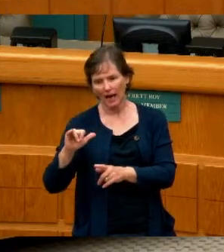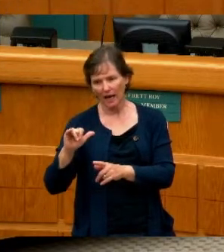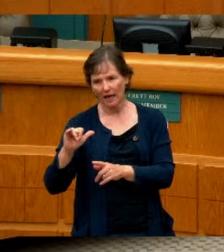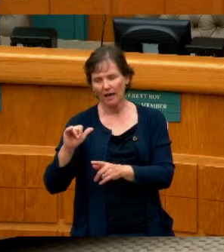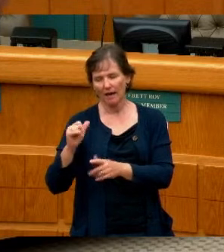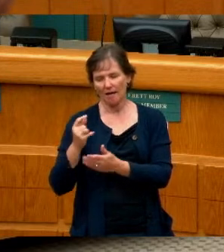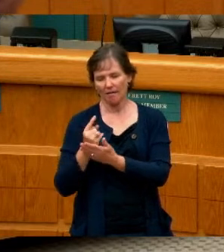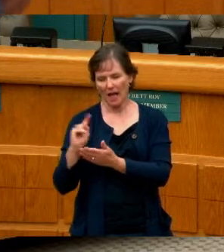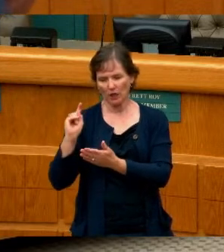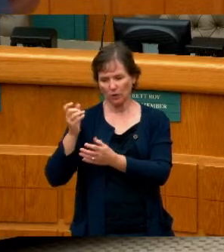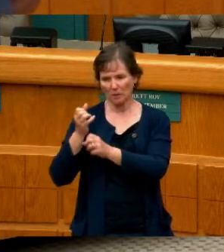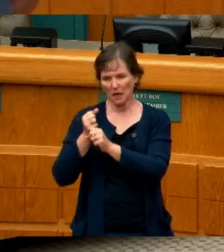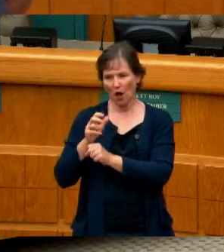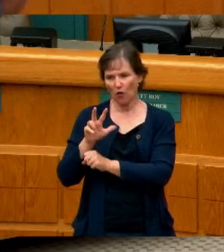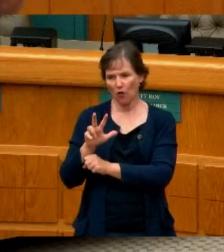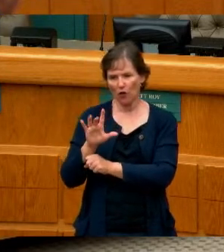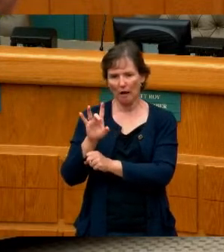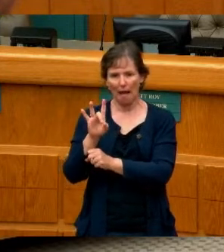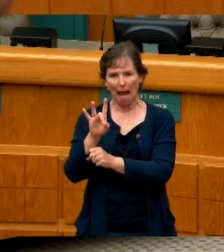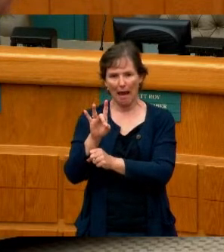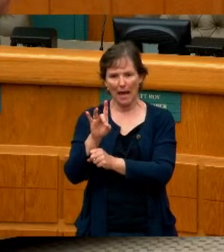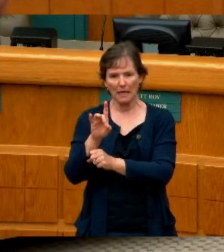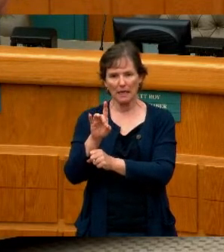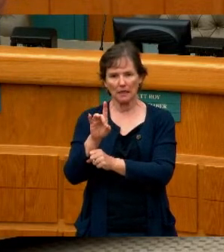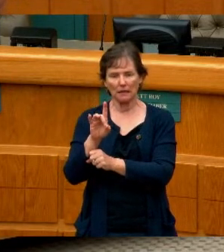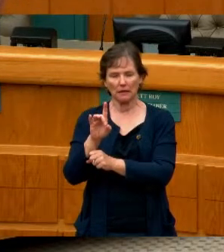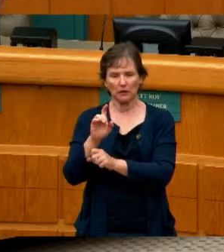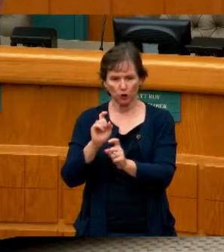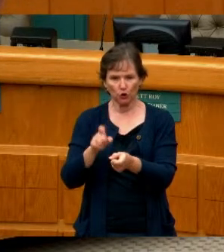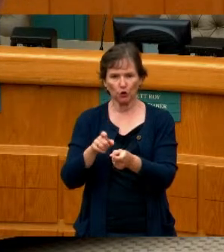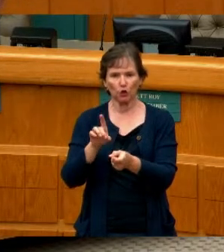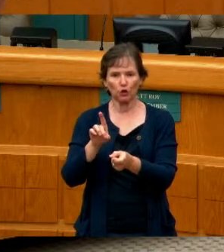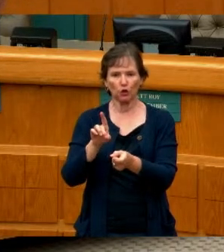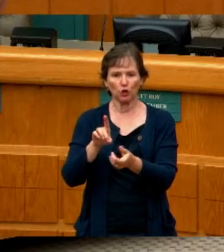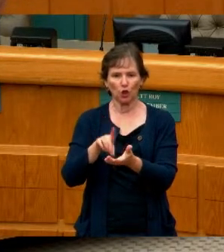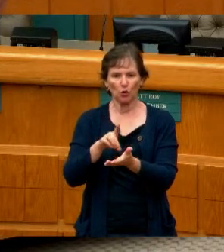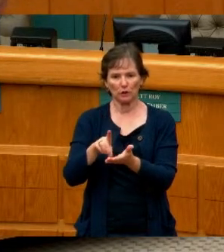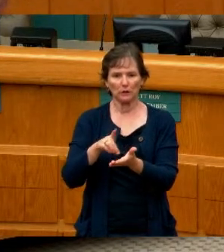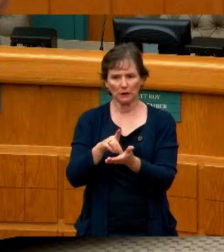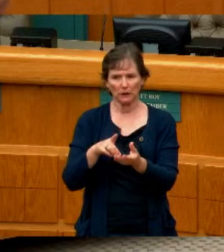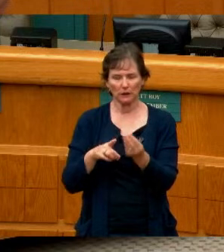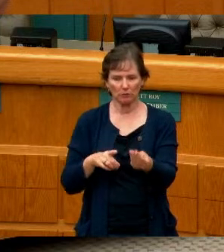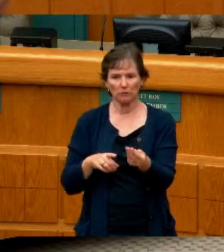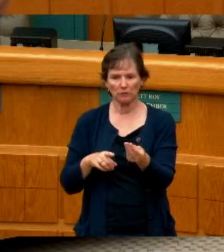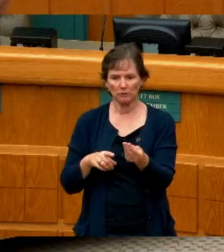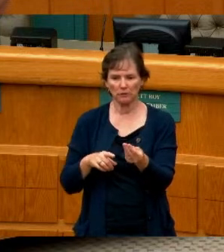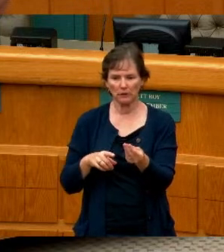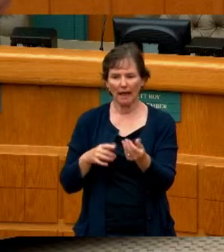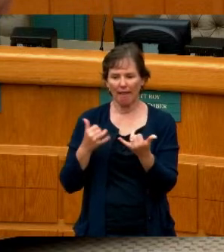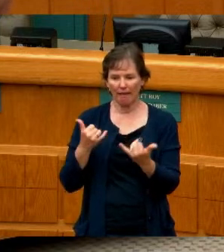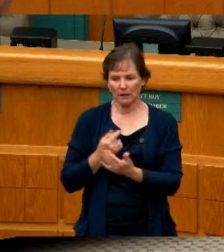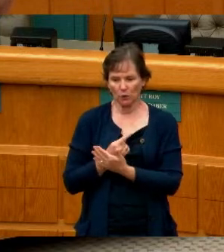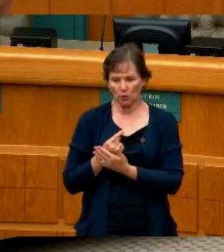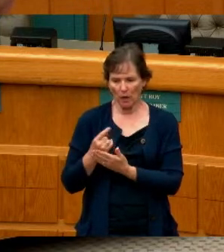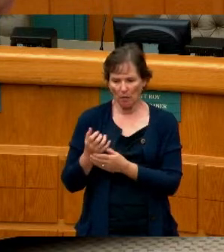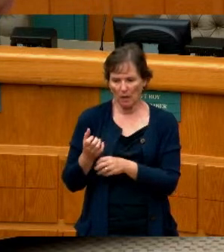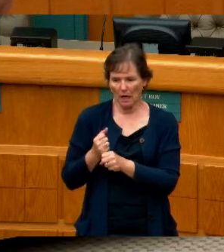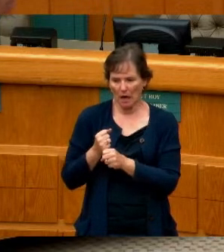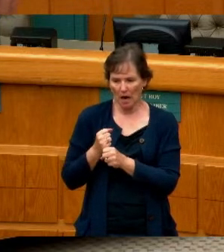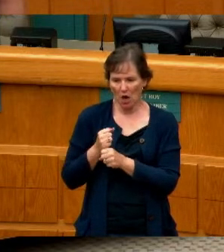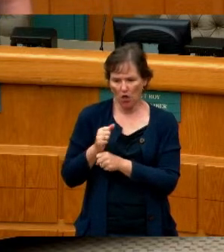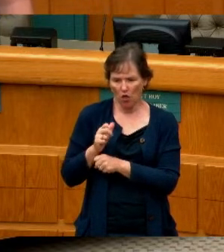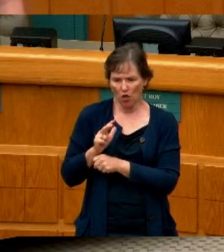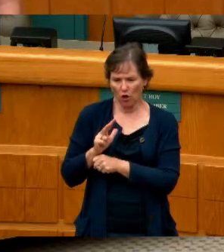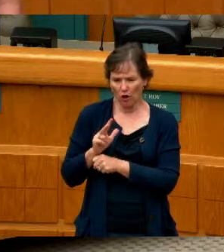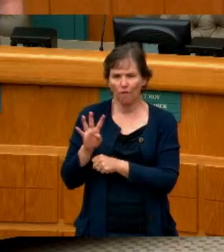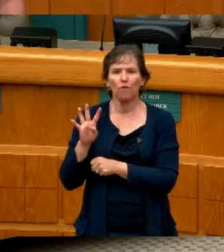So, great question. How many people we can treat with the drug from Eli Lilly? Last week, we received 38 doses,